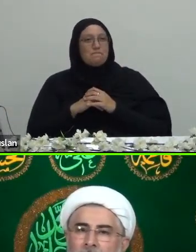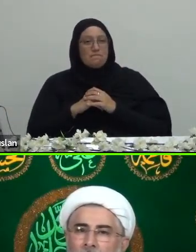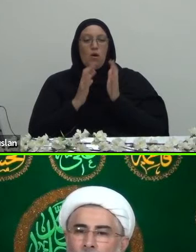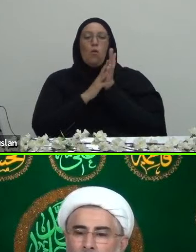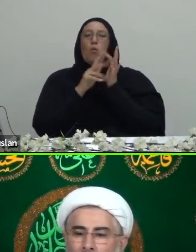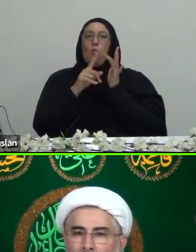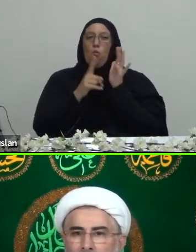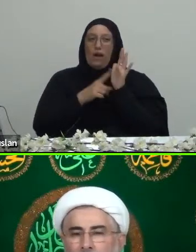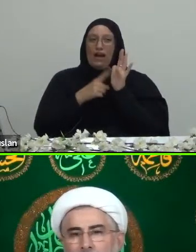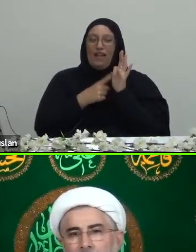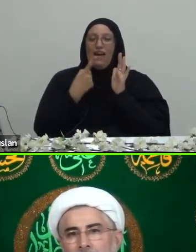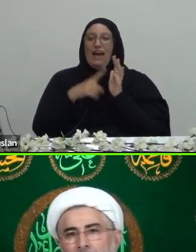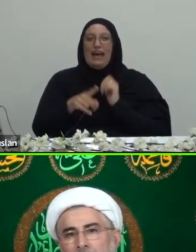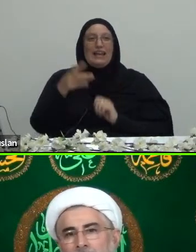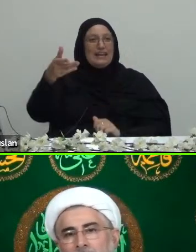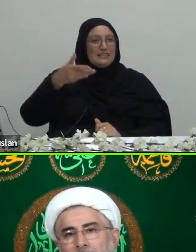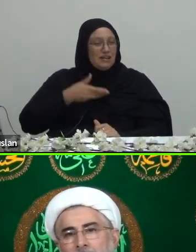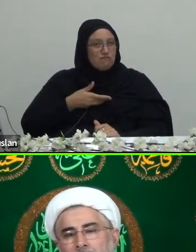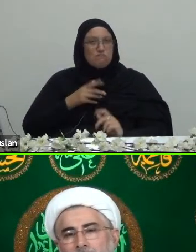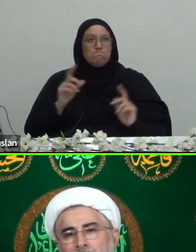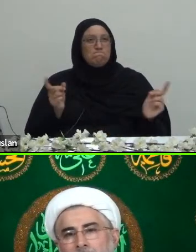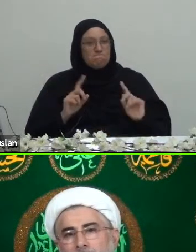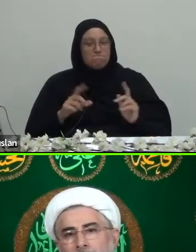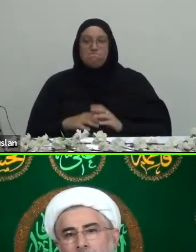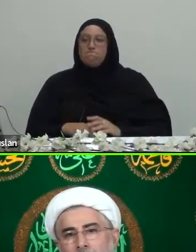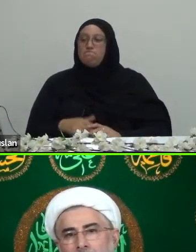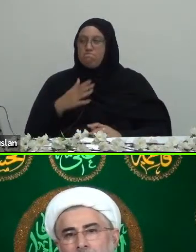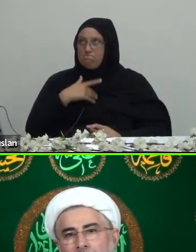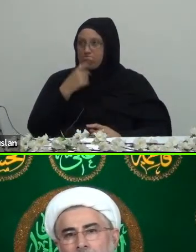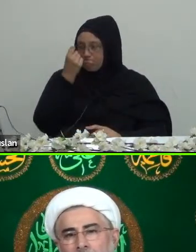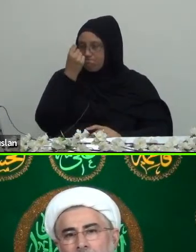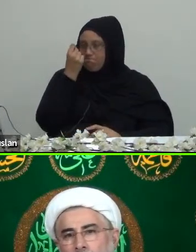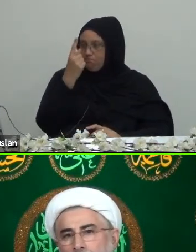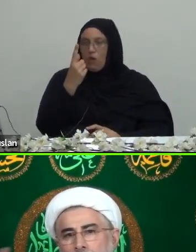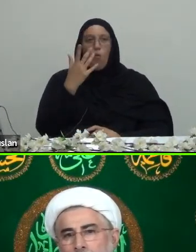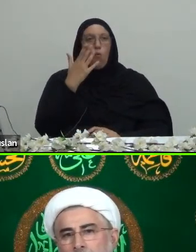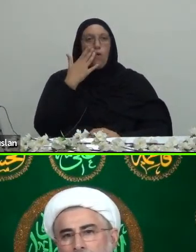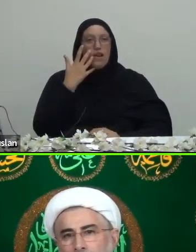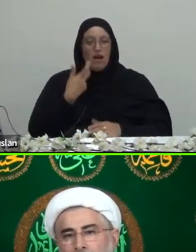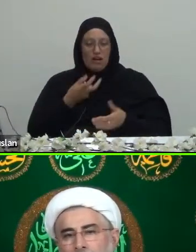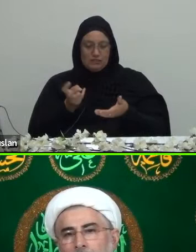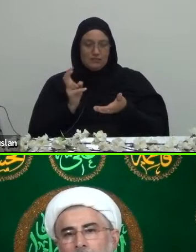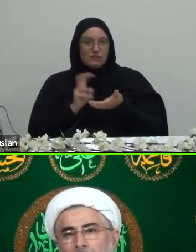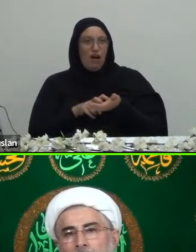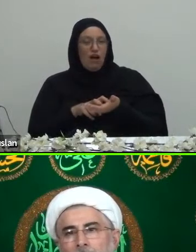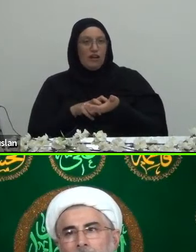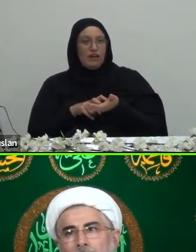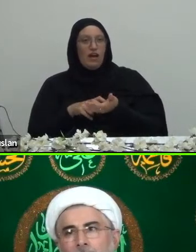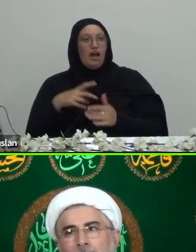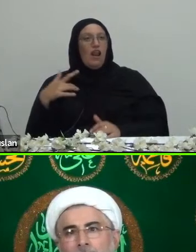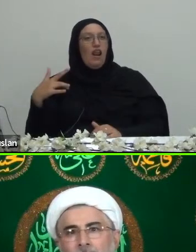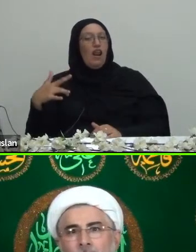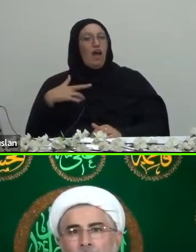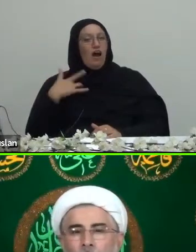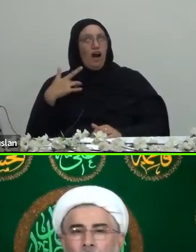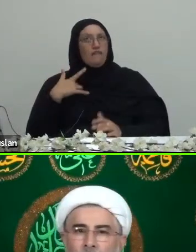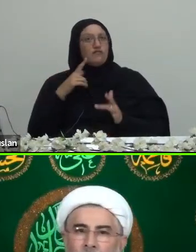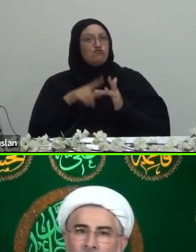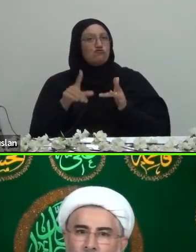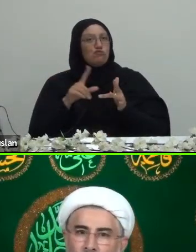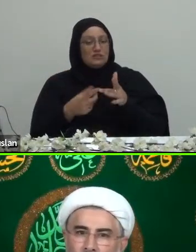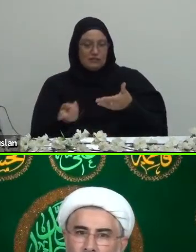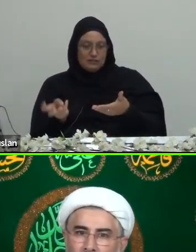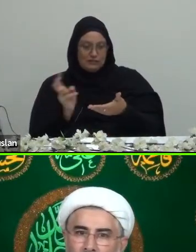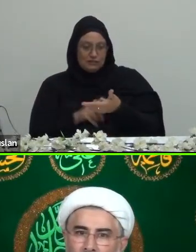understanding is that when I signed a contract of the life insurance with the company, I have to appoint